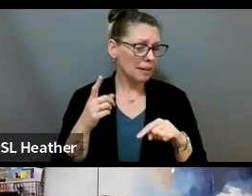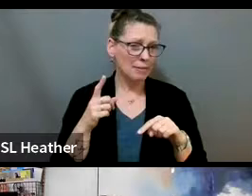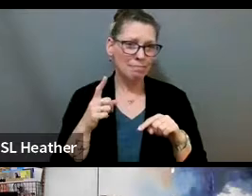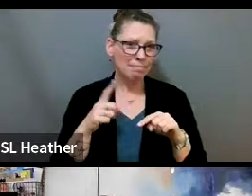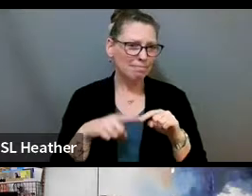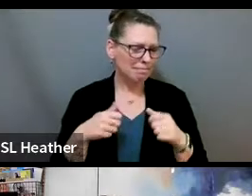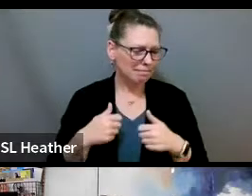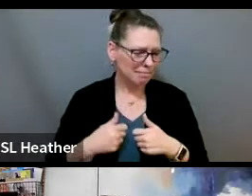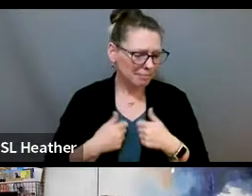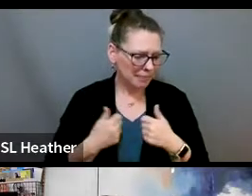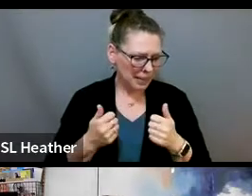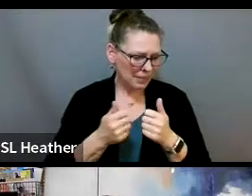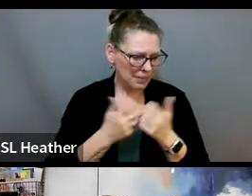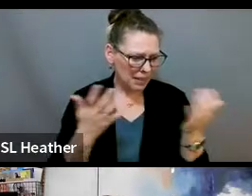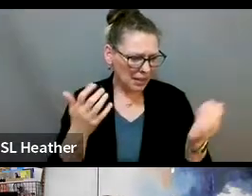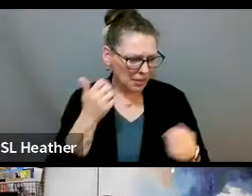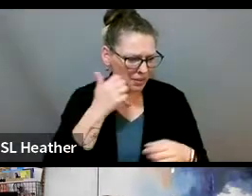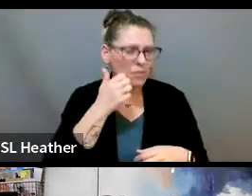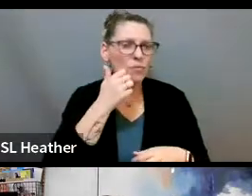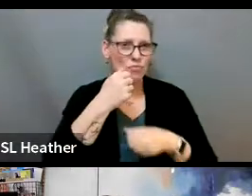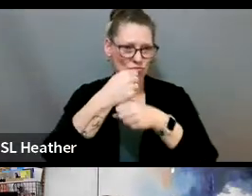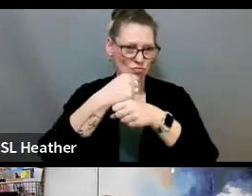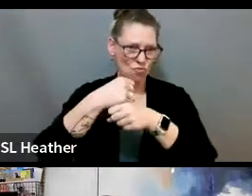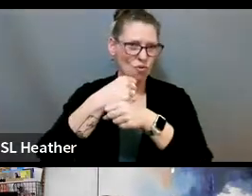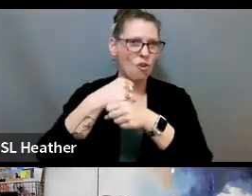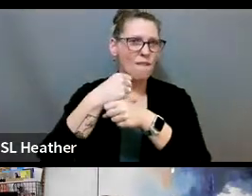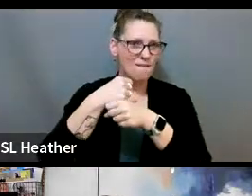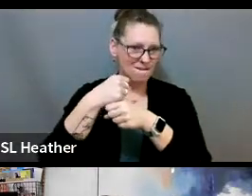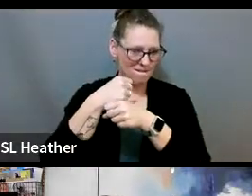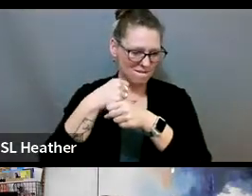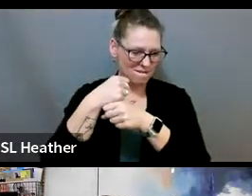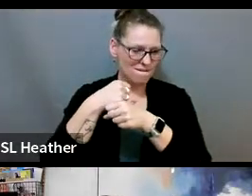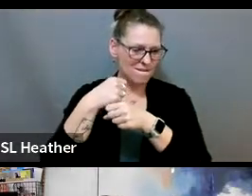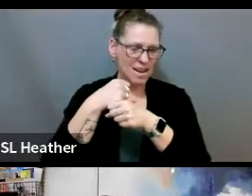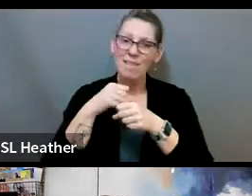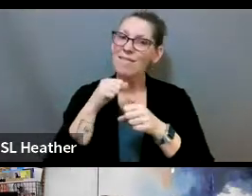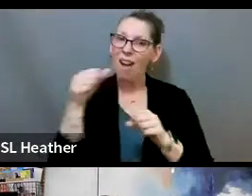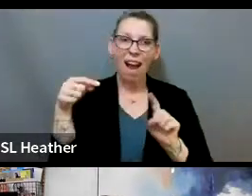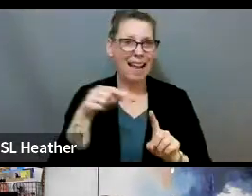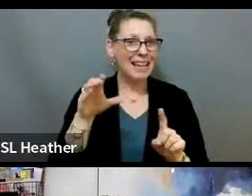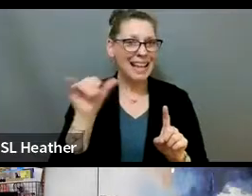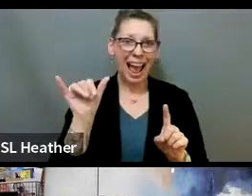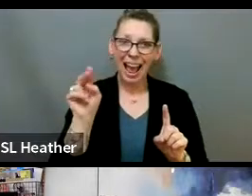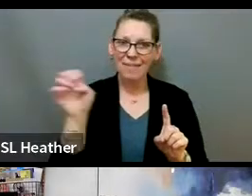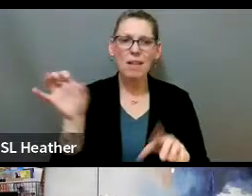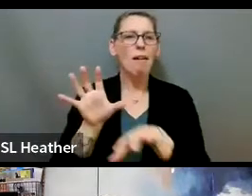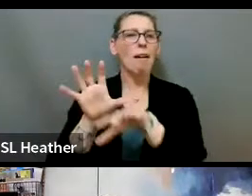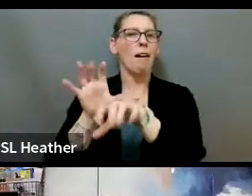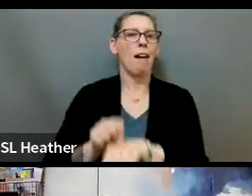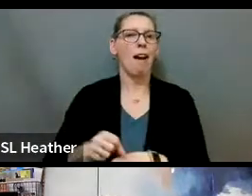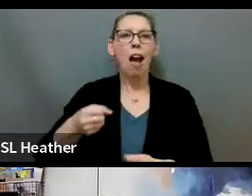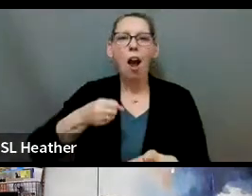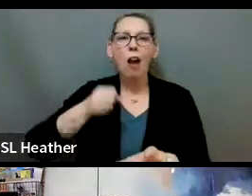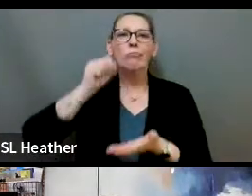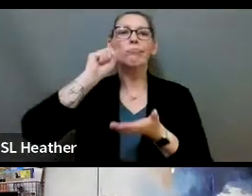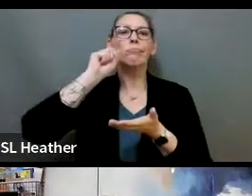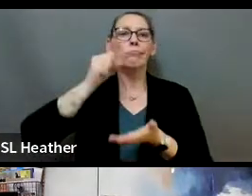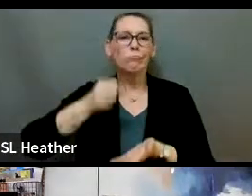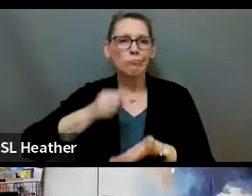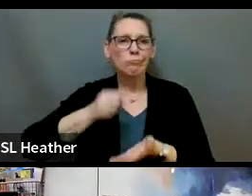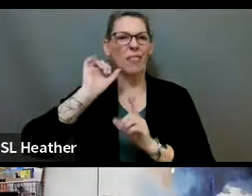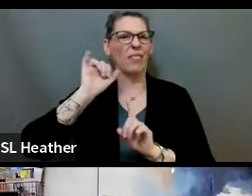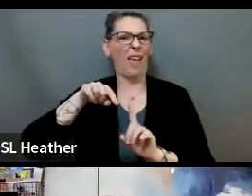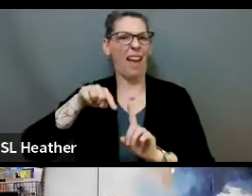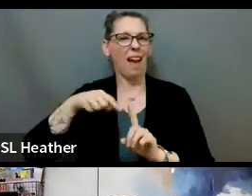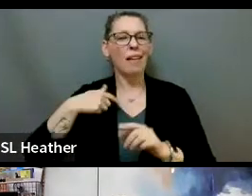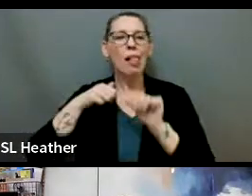every single day would be my cup of coffee. I think it's not the caffeine, it's just the habit of drinking the coffee is what keeps me alive.